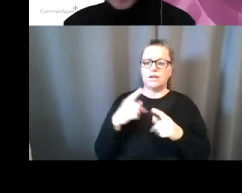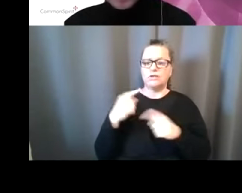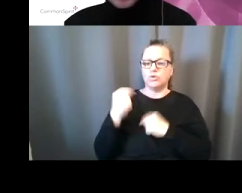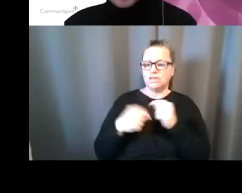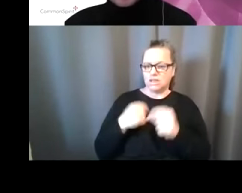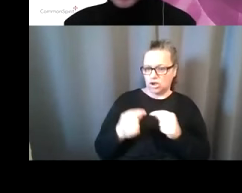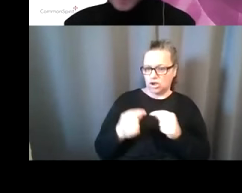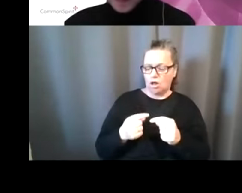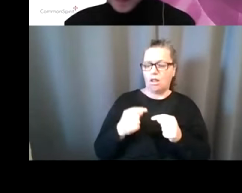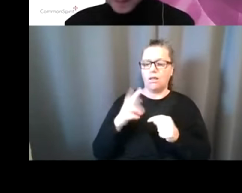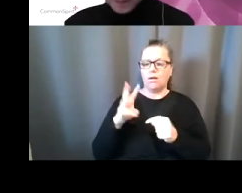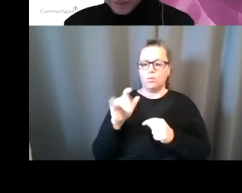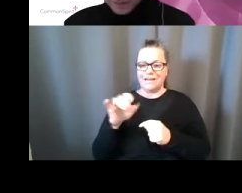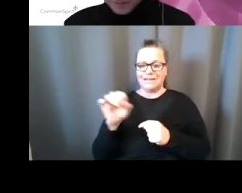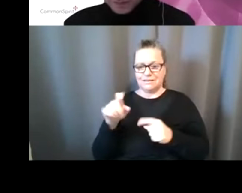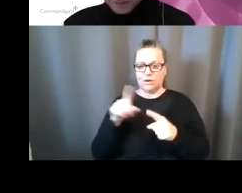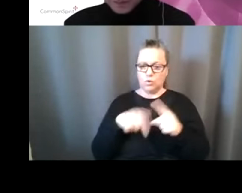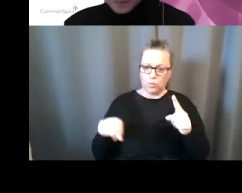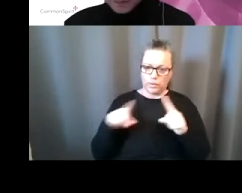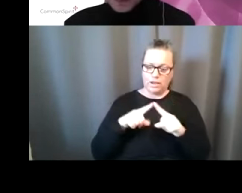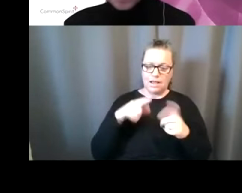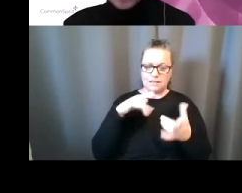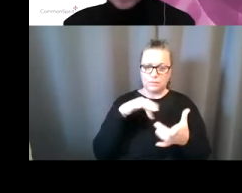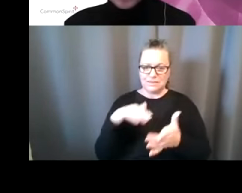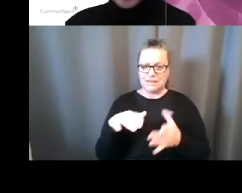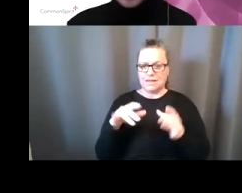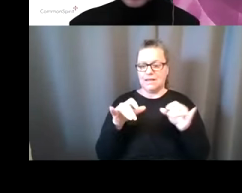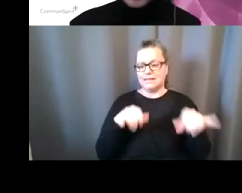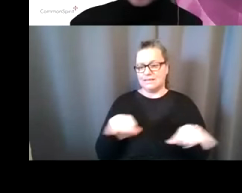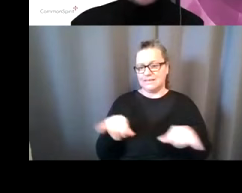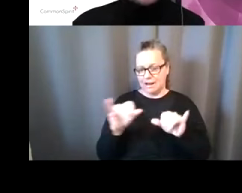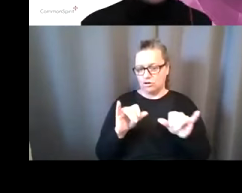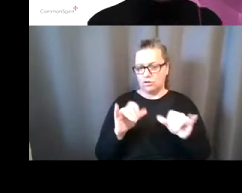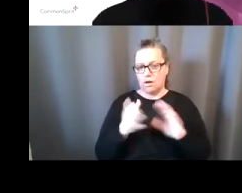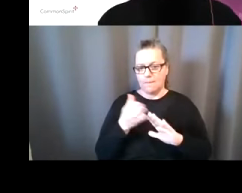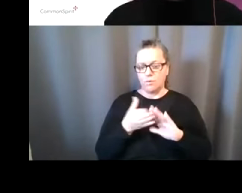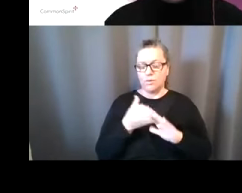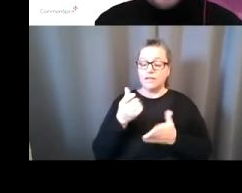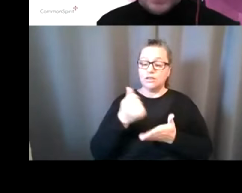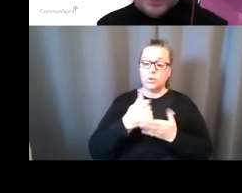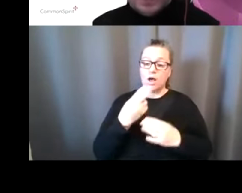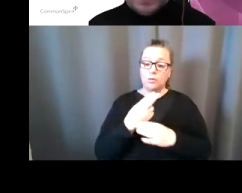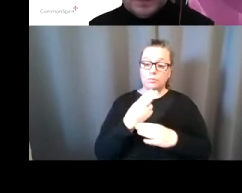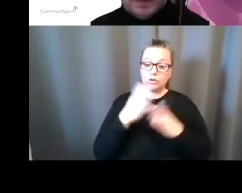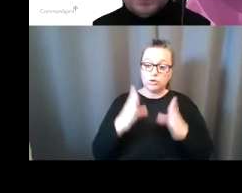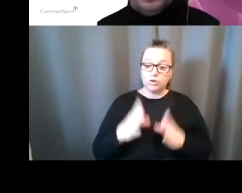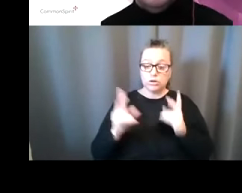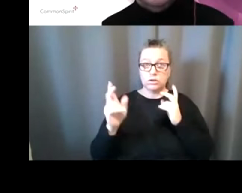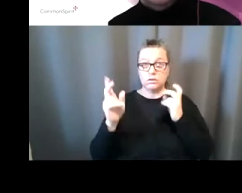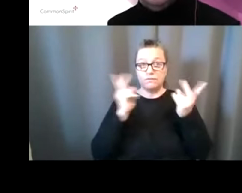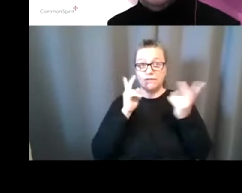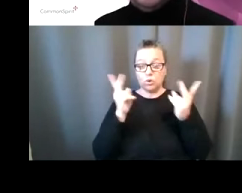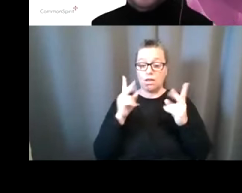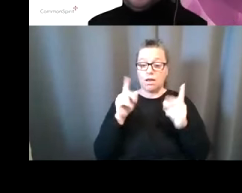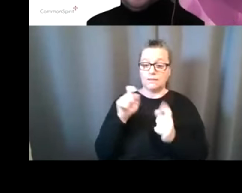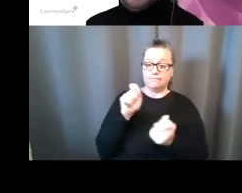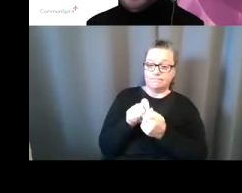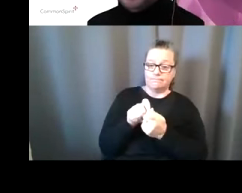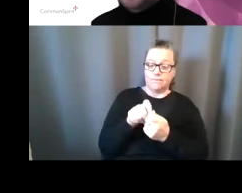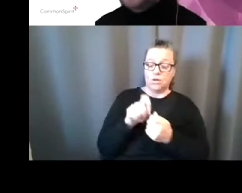information waste fan as we study standard operations and to help users visualize, analyze, and pinpoint where the wastes are in